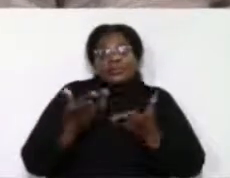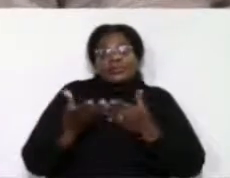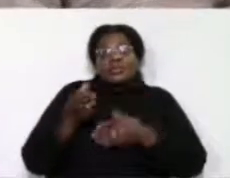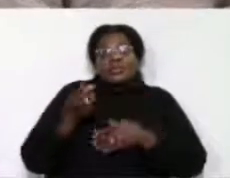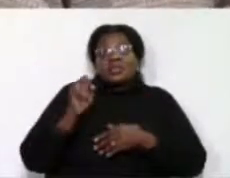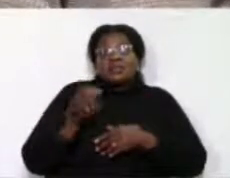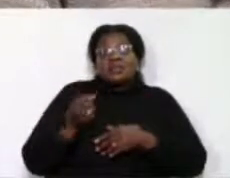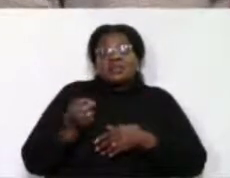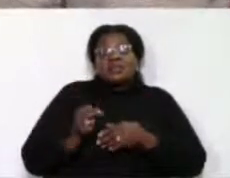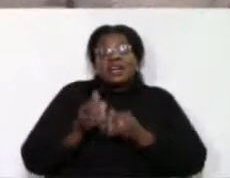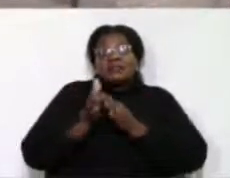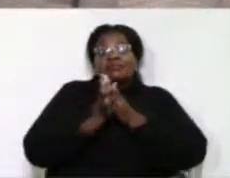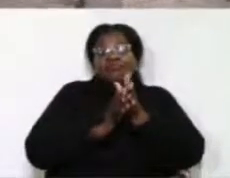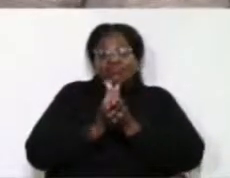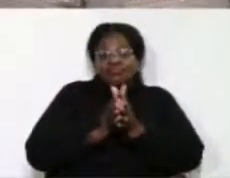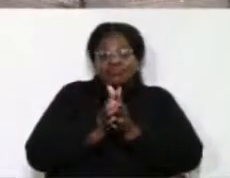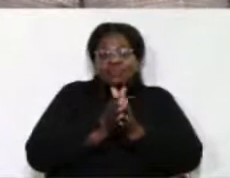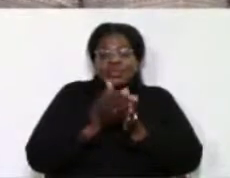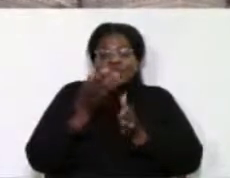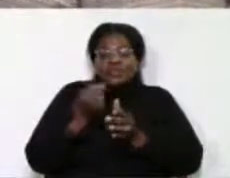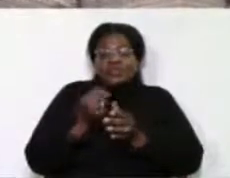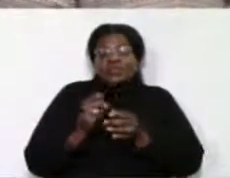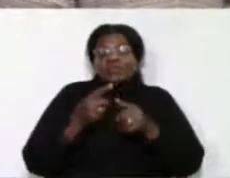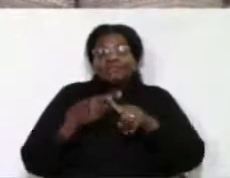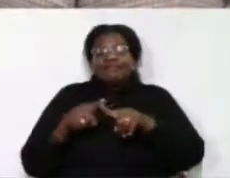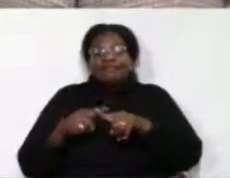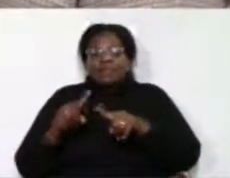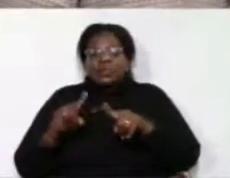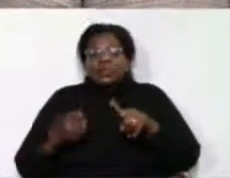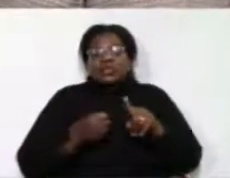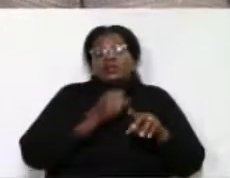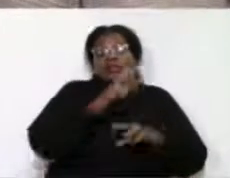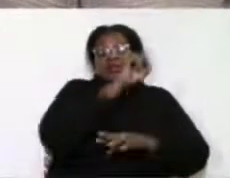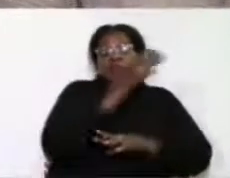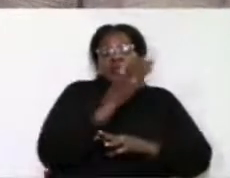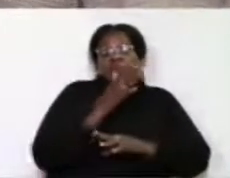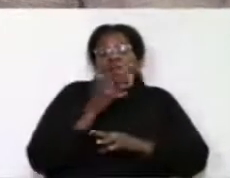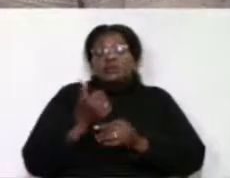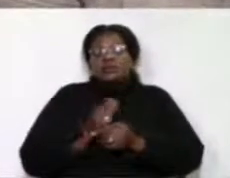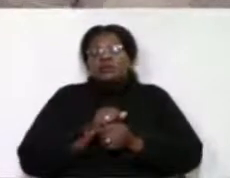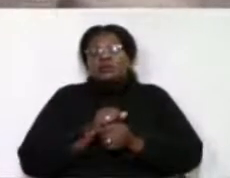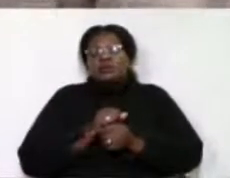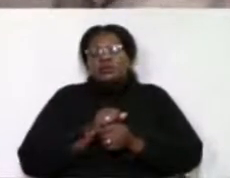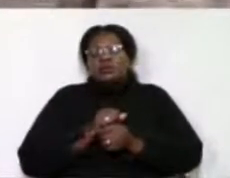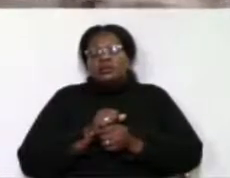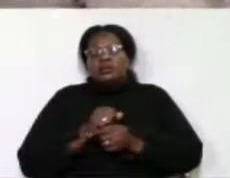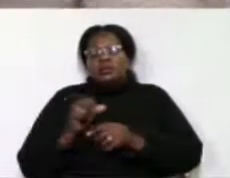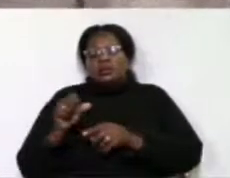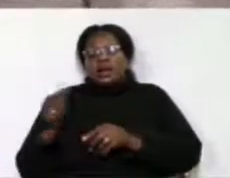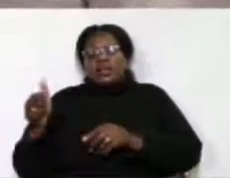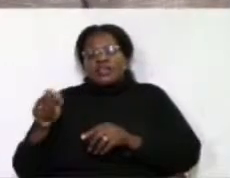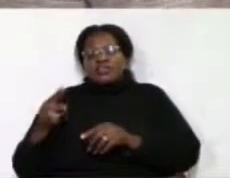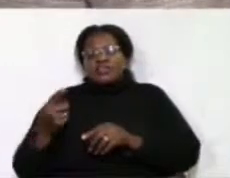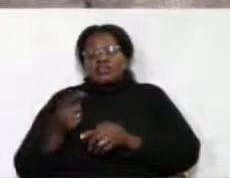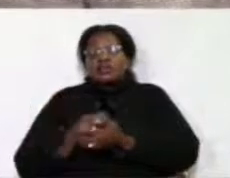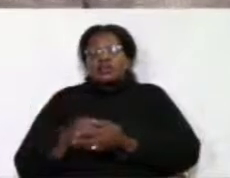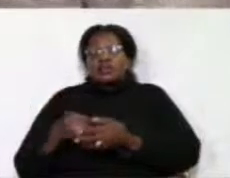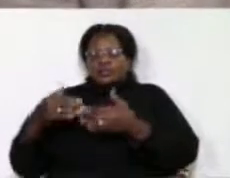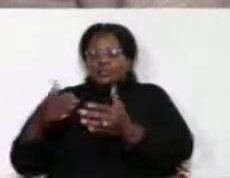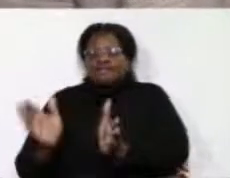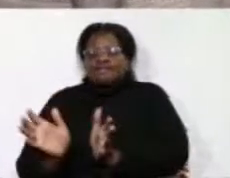Now, you've got property, plant, equipment, that's worth $200,000. So you've got your stainless steel tops, your mixers, your